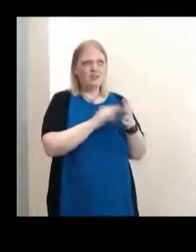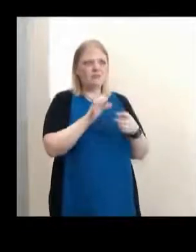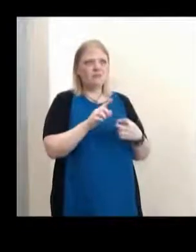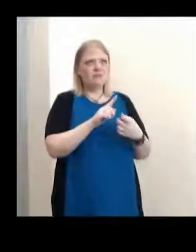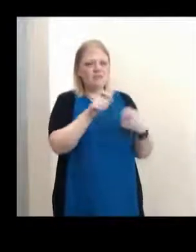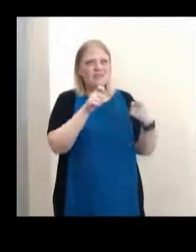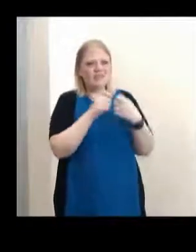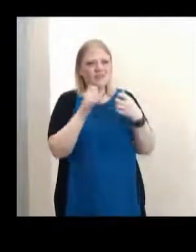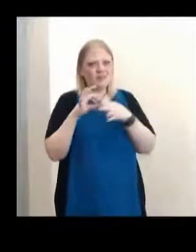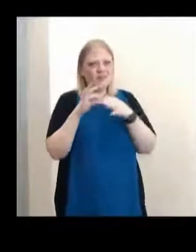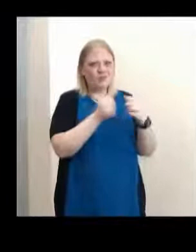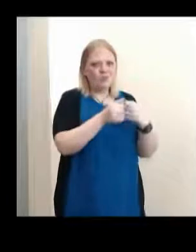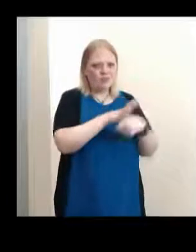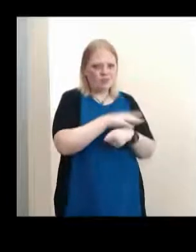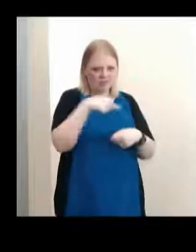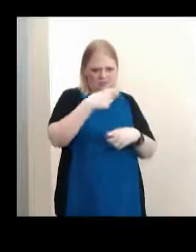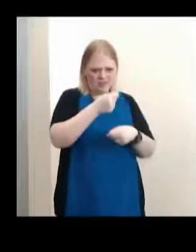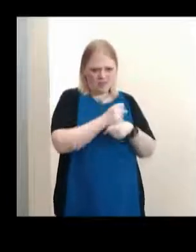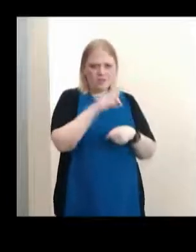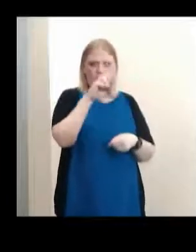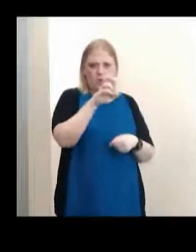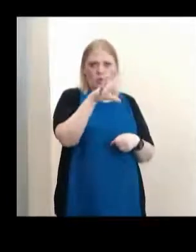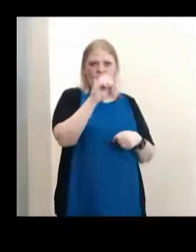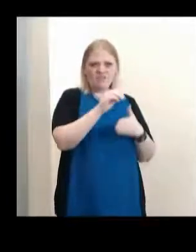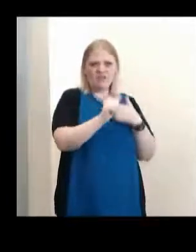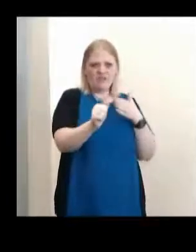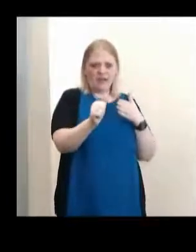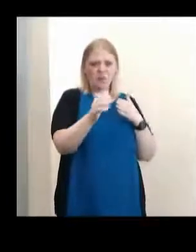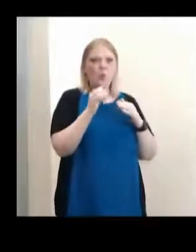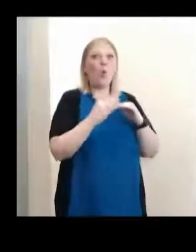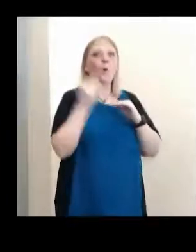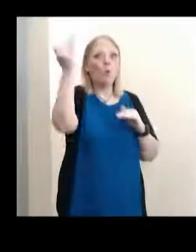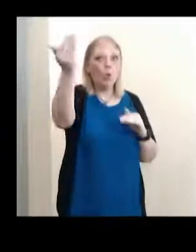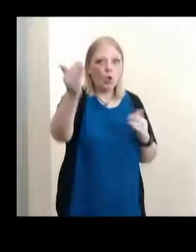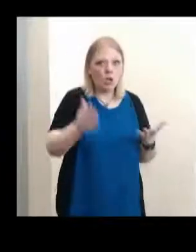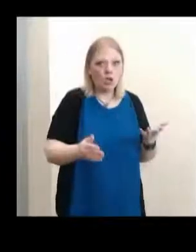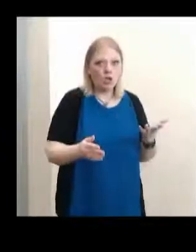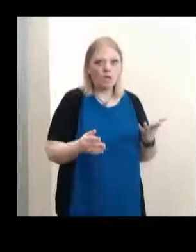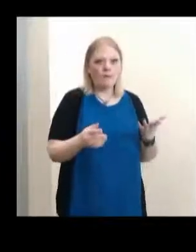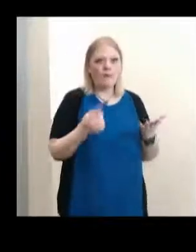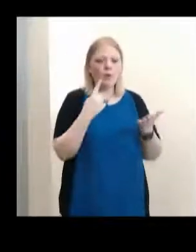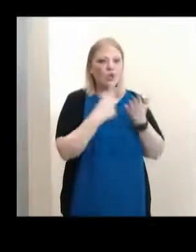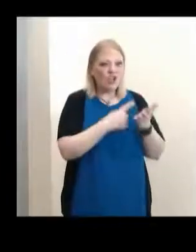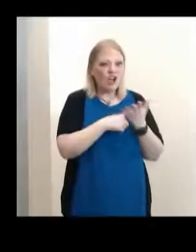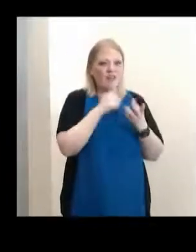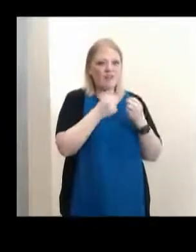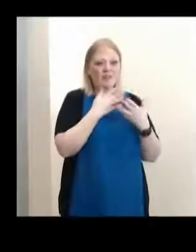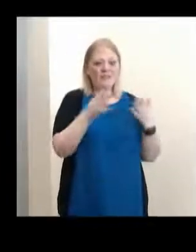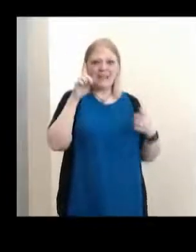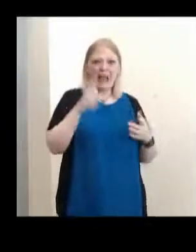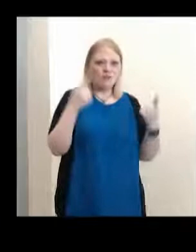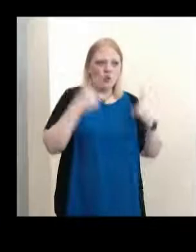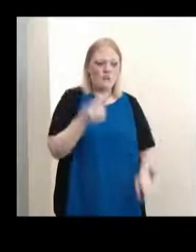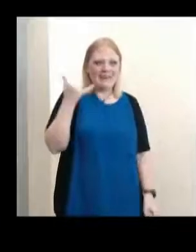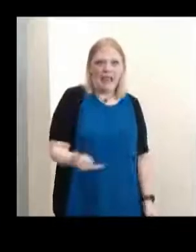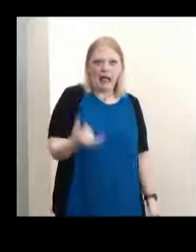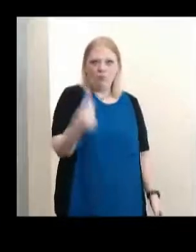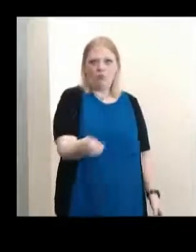COVID-19, even this year, has been $250,000 or more. We're talking about things that need to be done instantaneously like